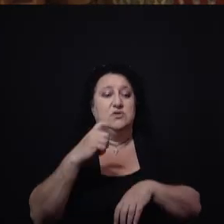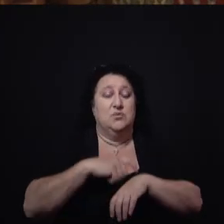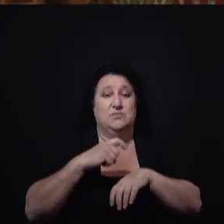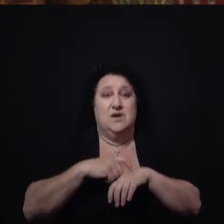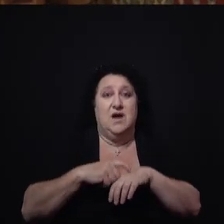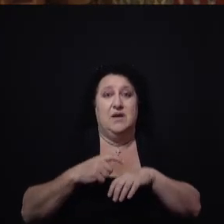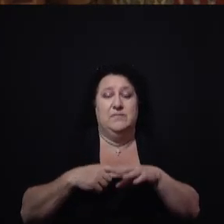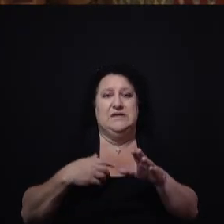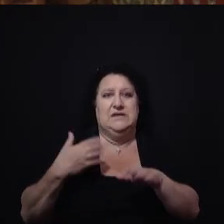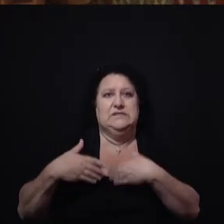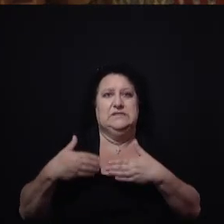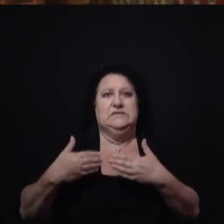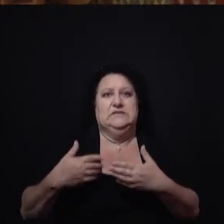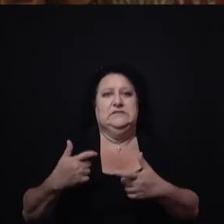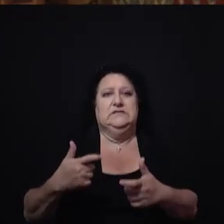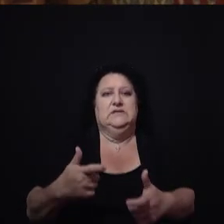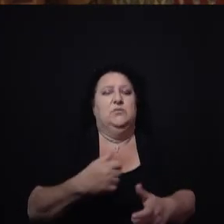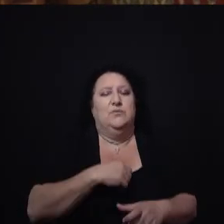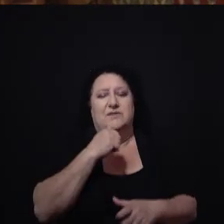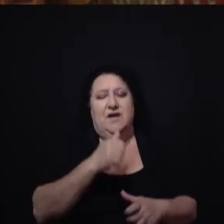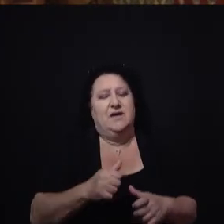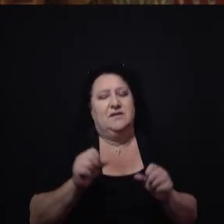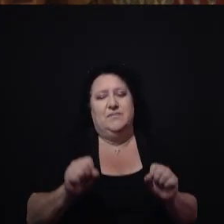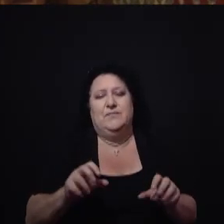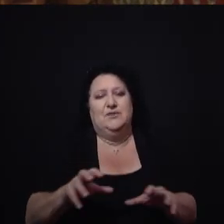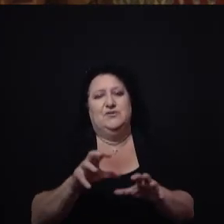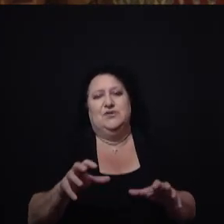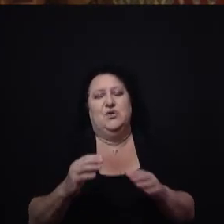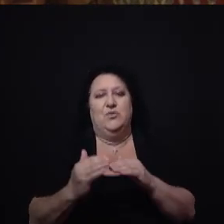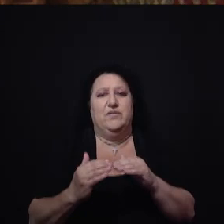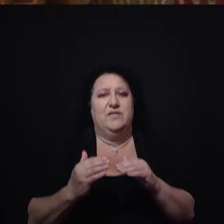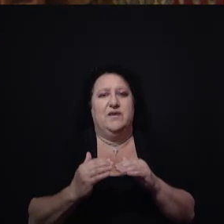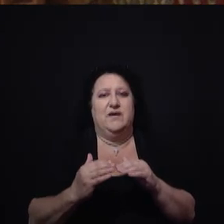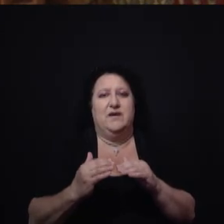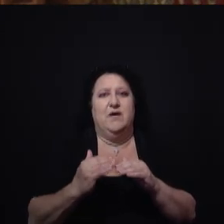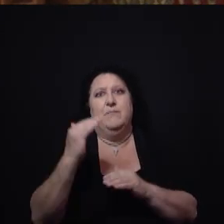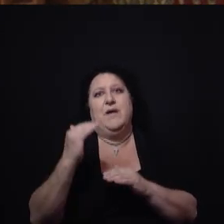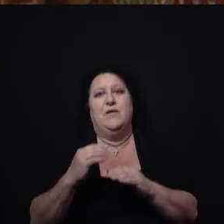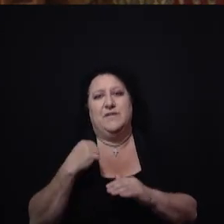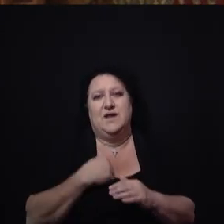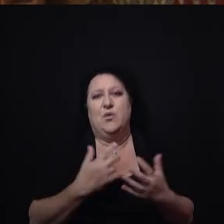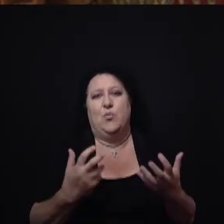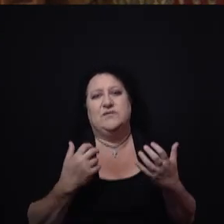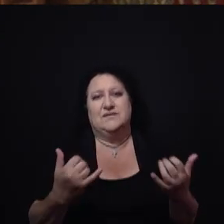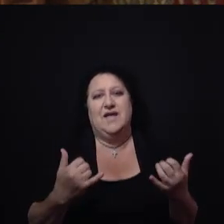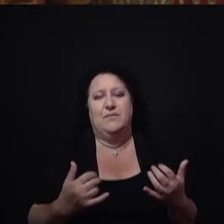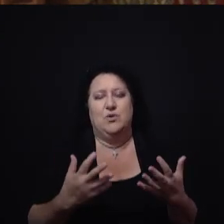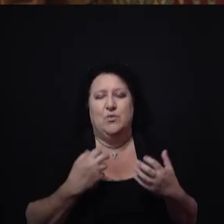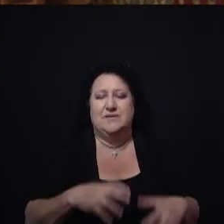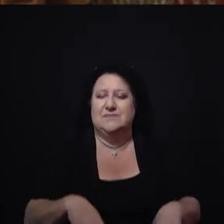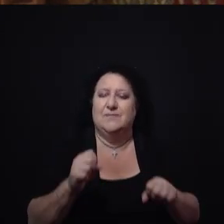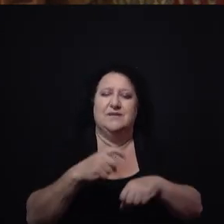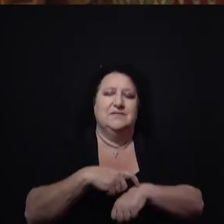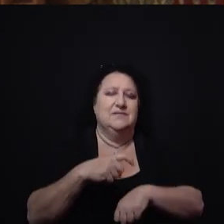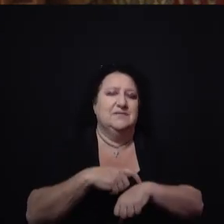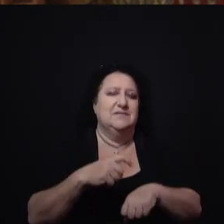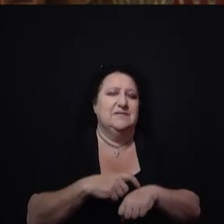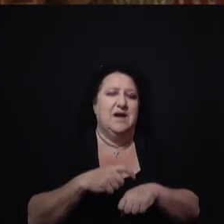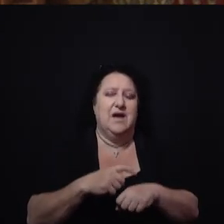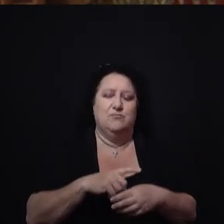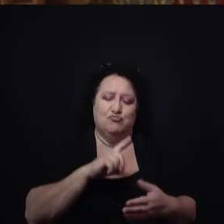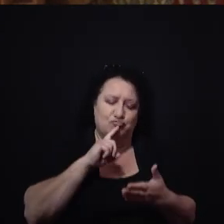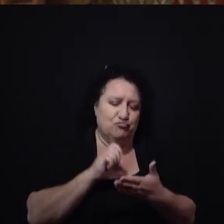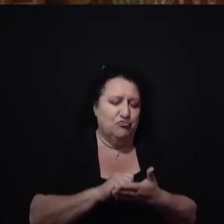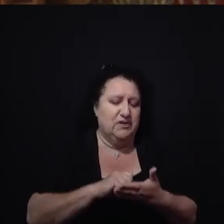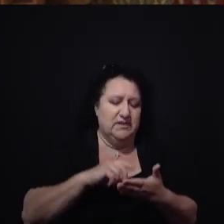and I wanna make sure we're not gonna get as far as I wanted to today, but that's okay. We need to spend time chewing on the meat of the word in this